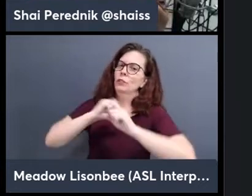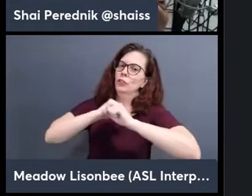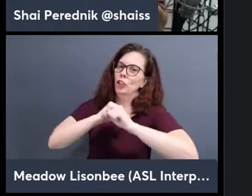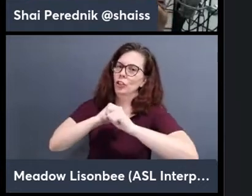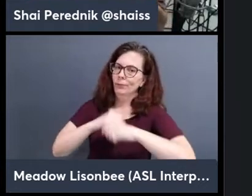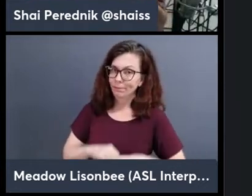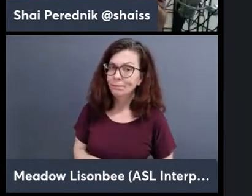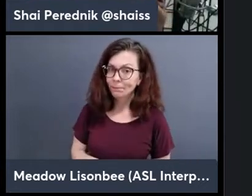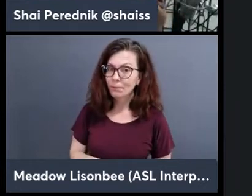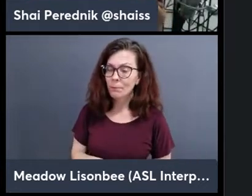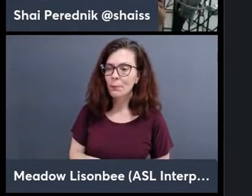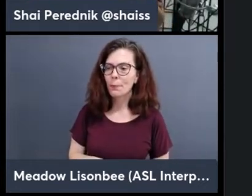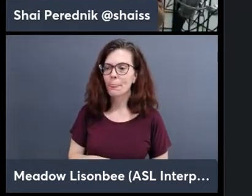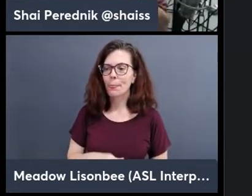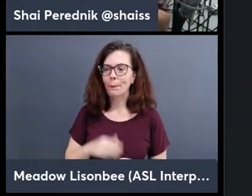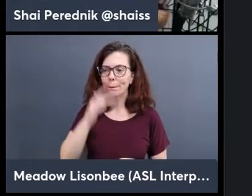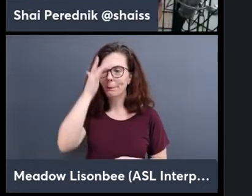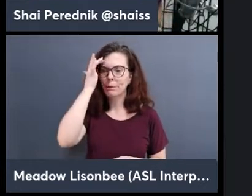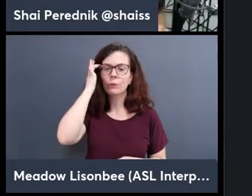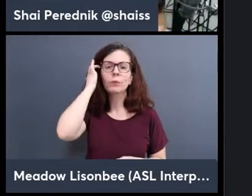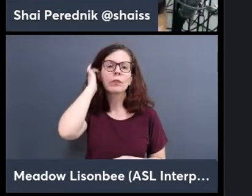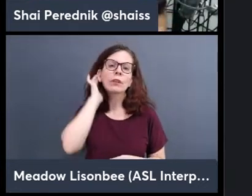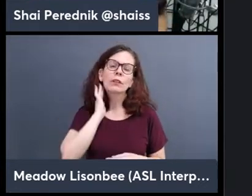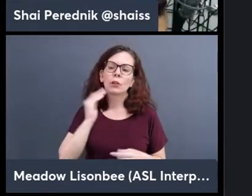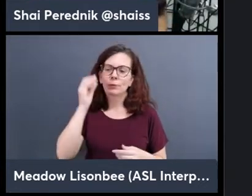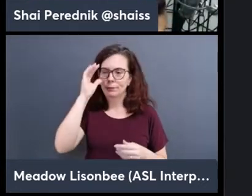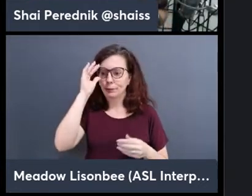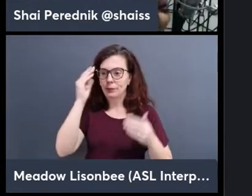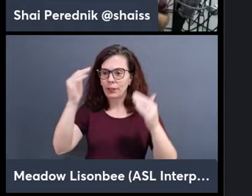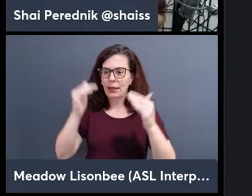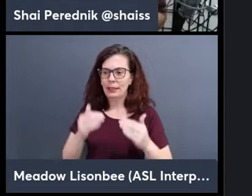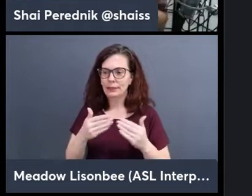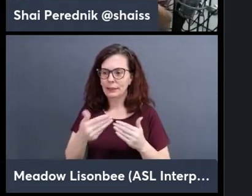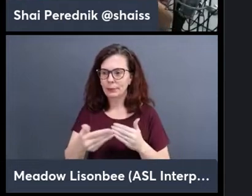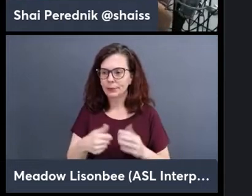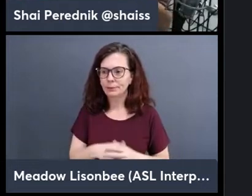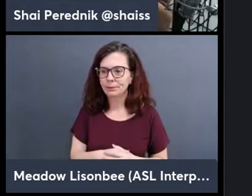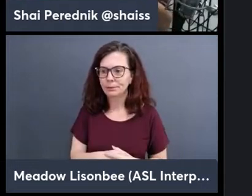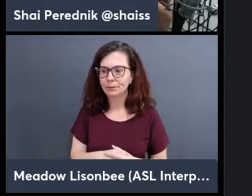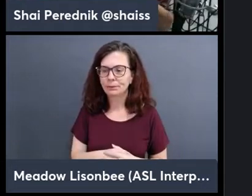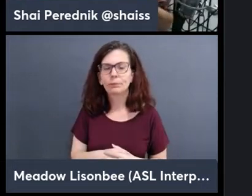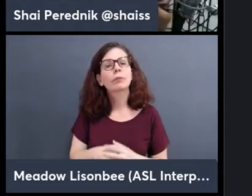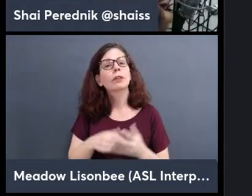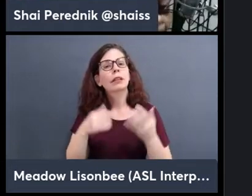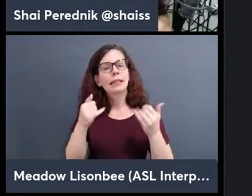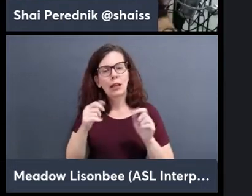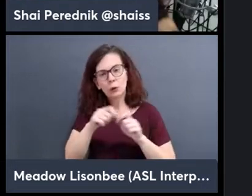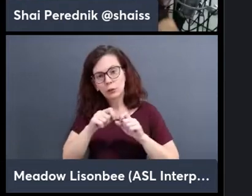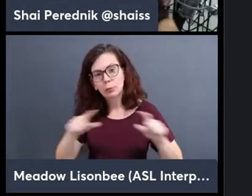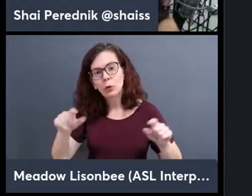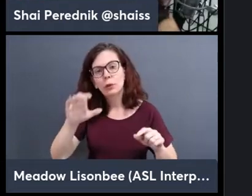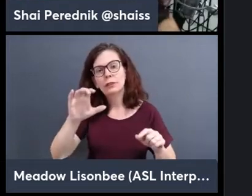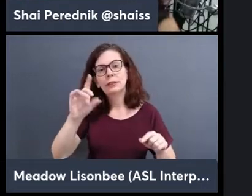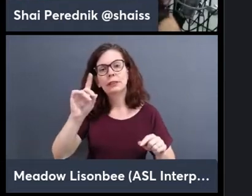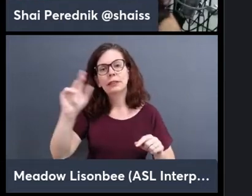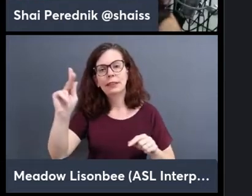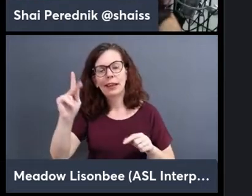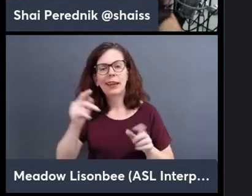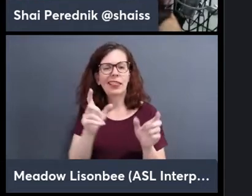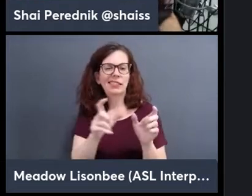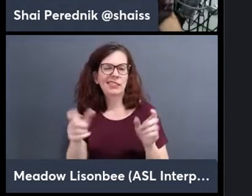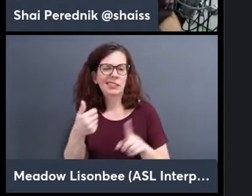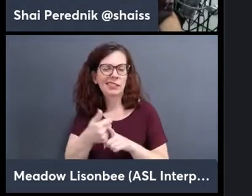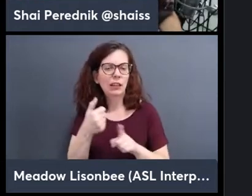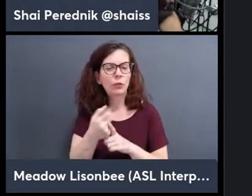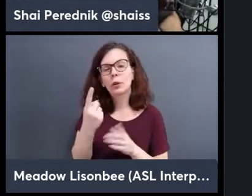to some of the next steps that we have here, right? We went through deploying CDK, and we're actually on the instance itself, right? One of the key things that we want to